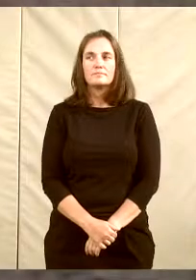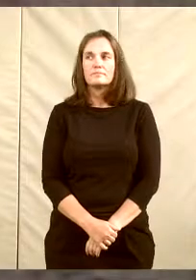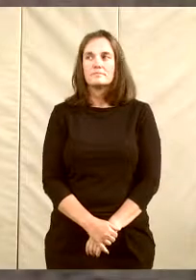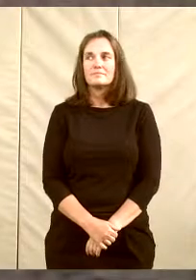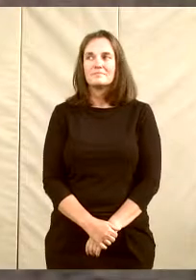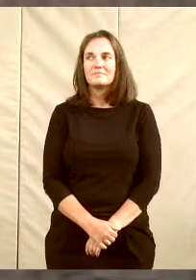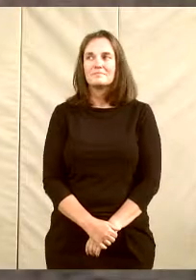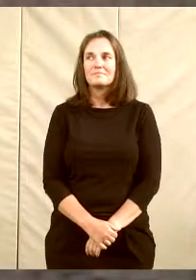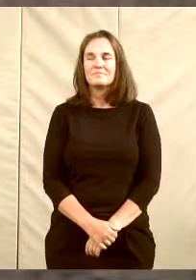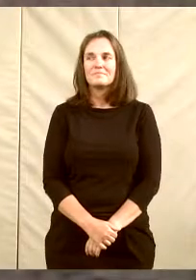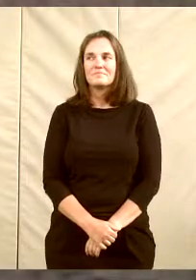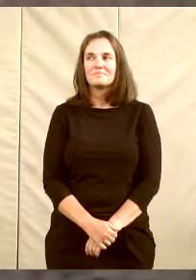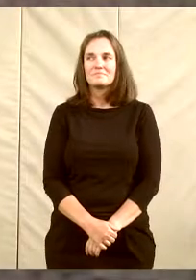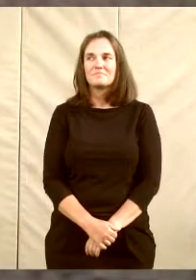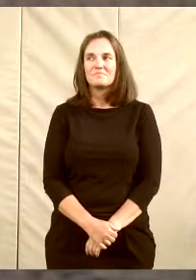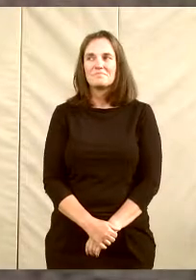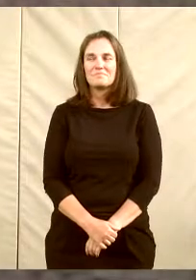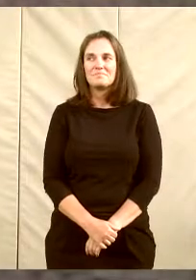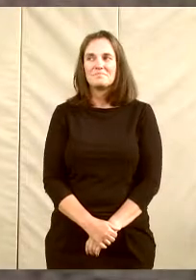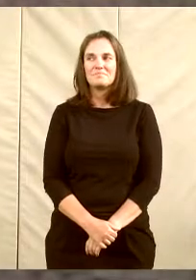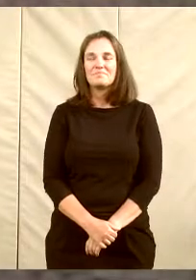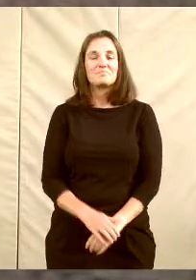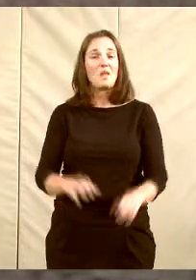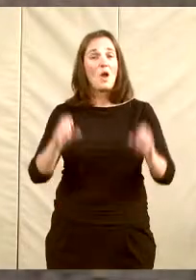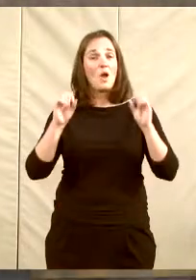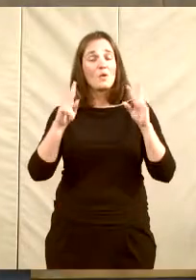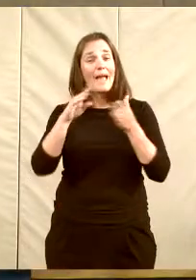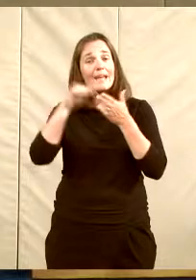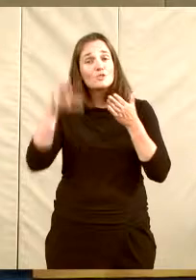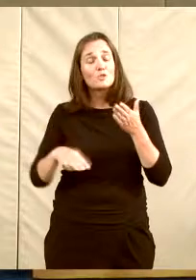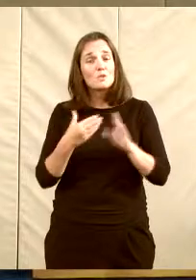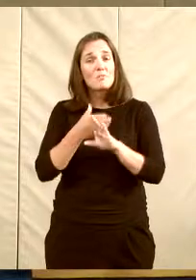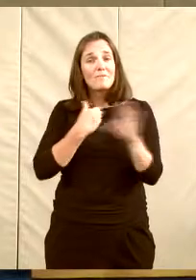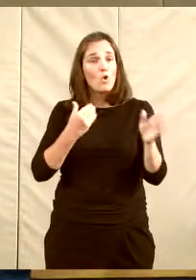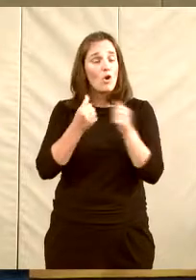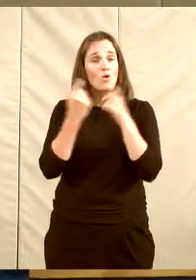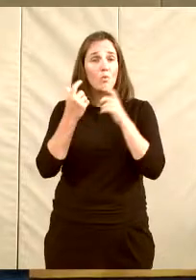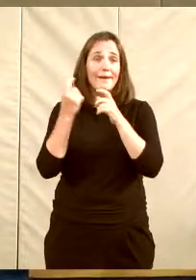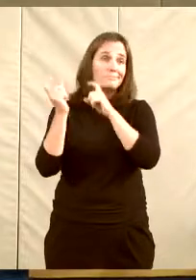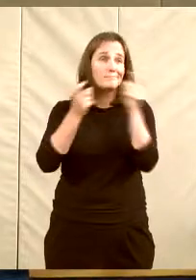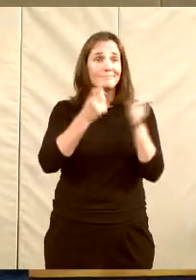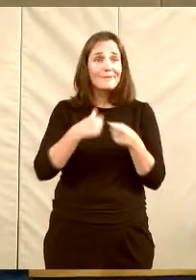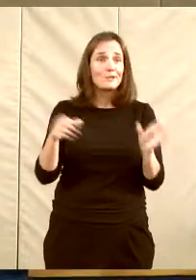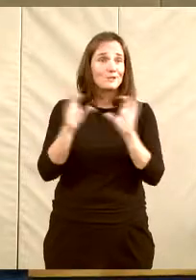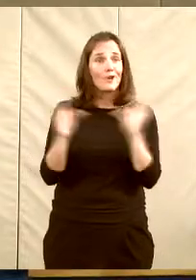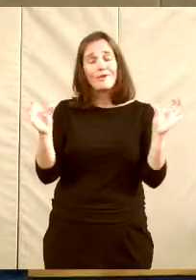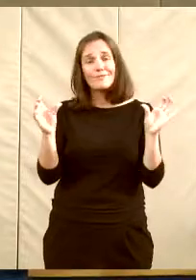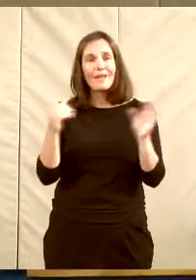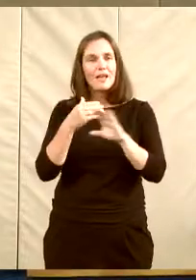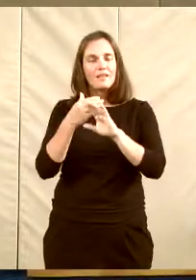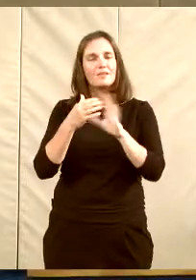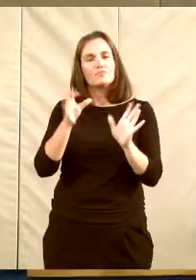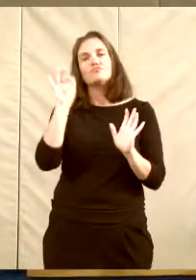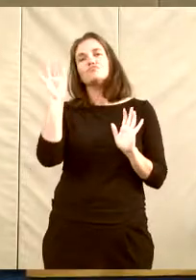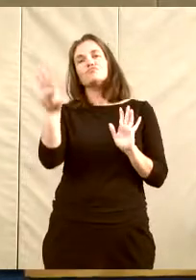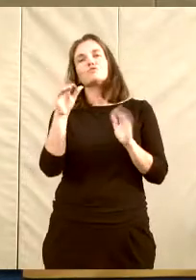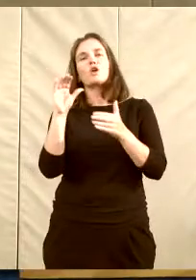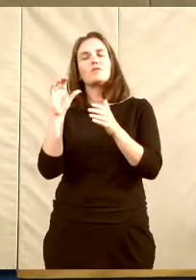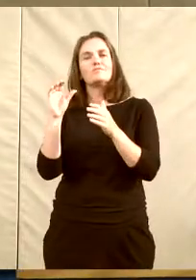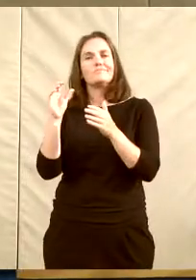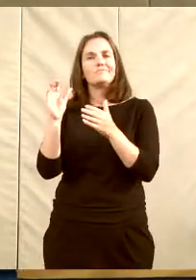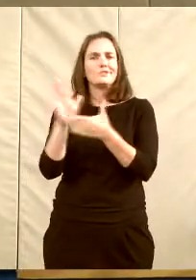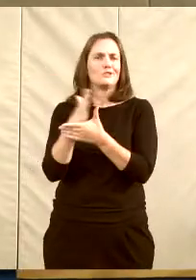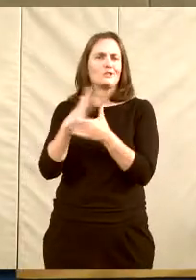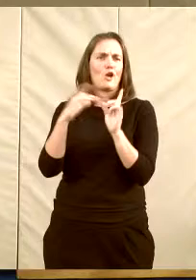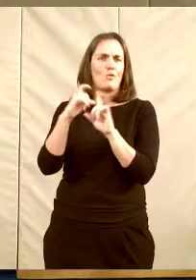I got up at the right time this time. Okay, students, before we get you certified and before I share a few words with your families, I just